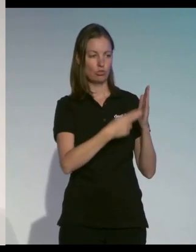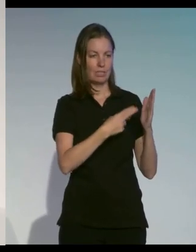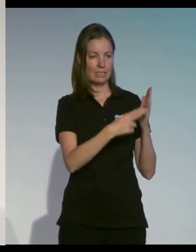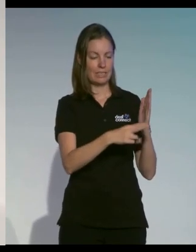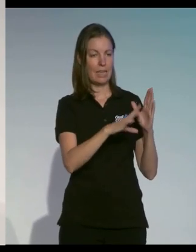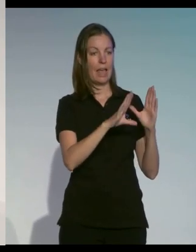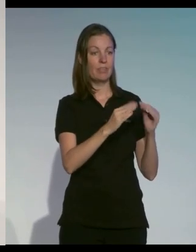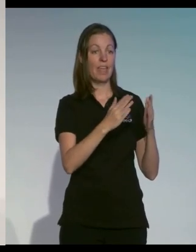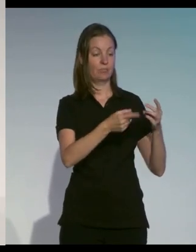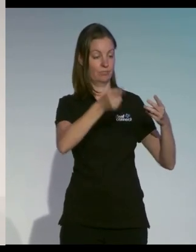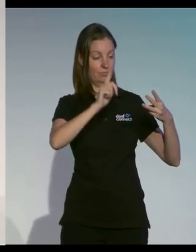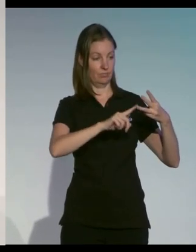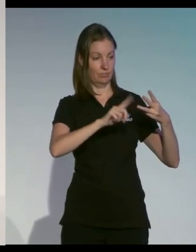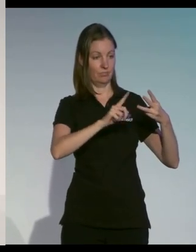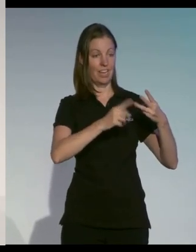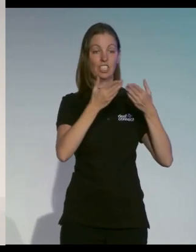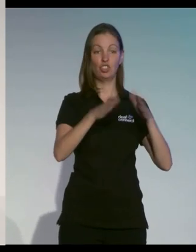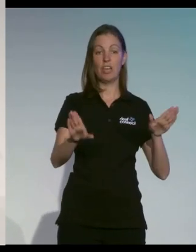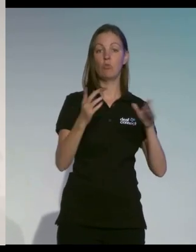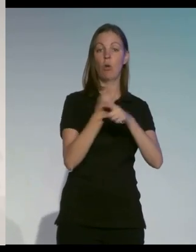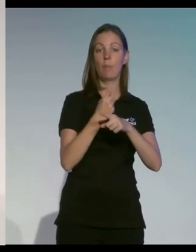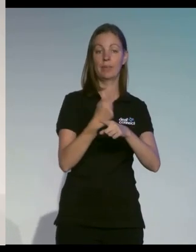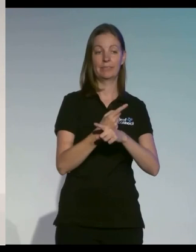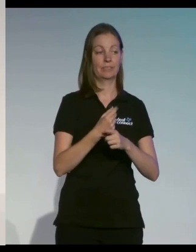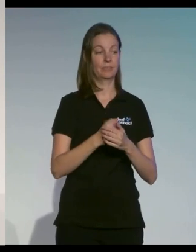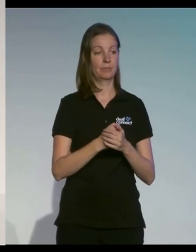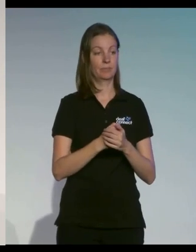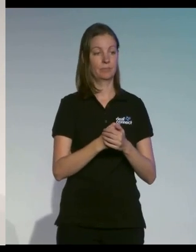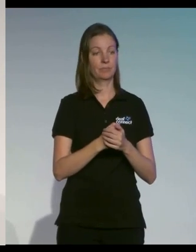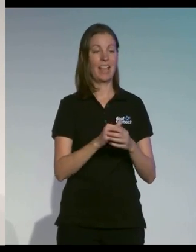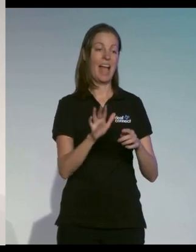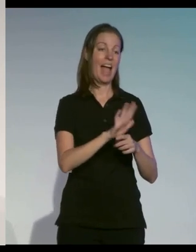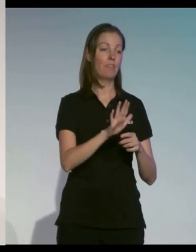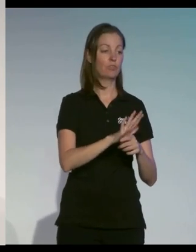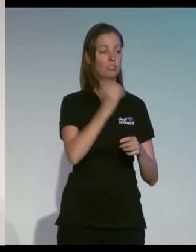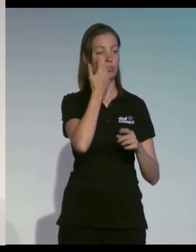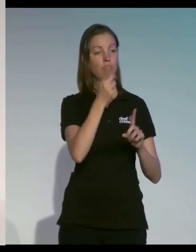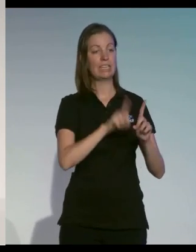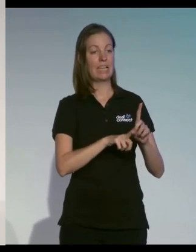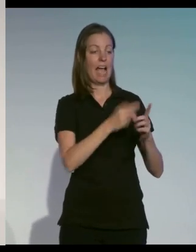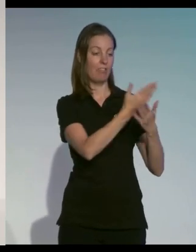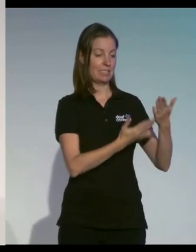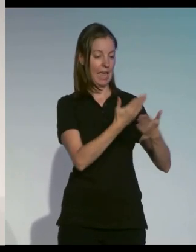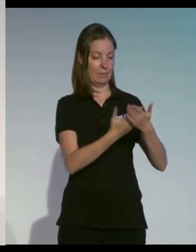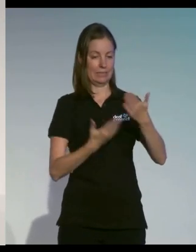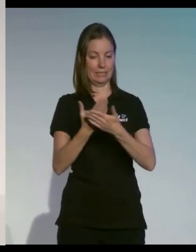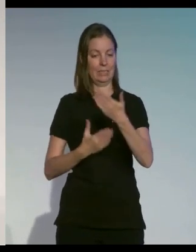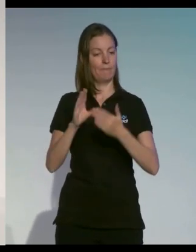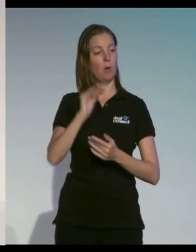general comments, which are these, they tend to average annually, statements from the committee